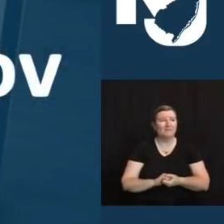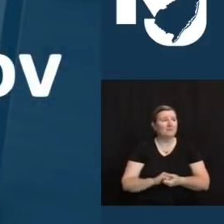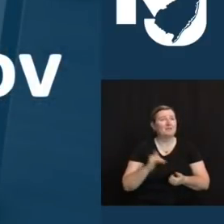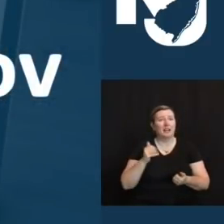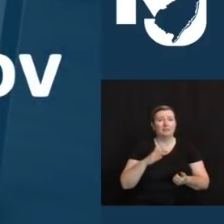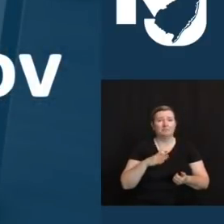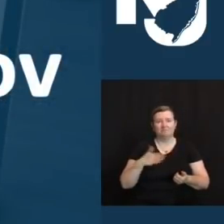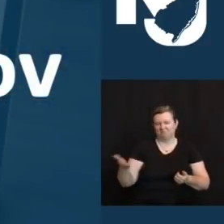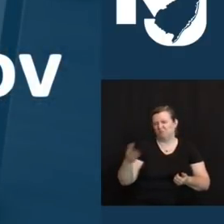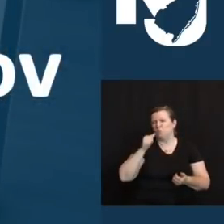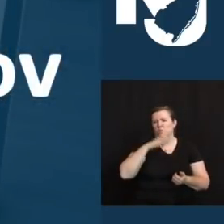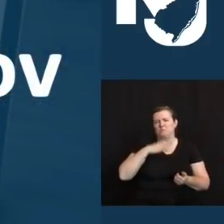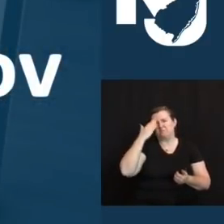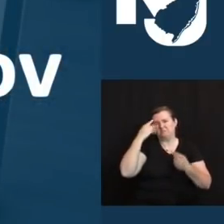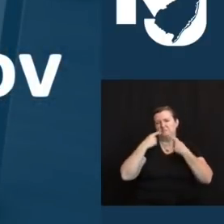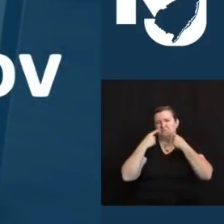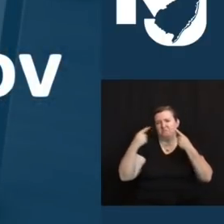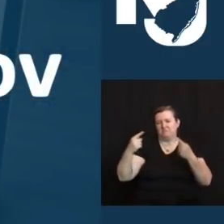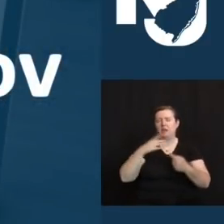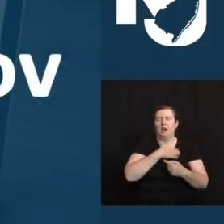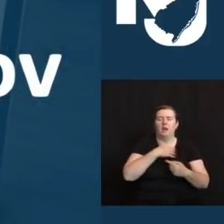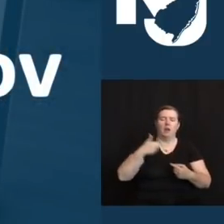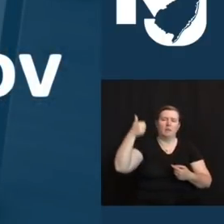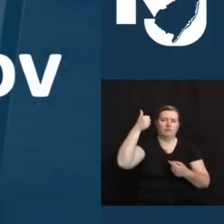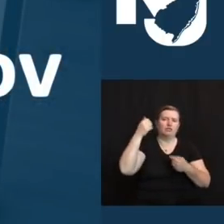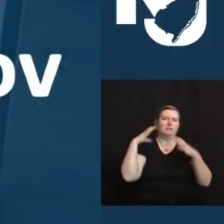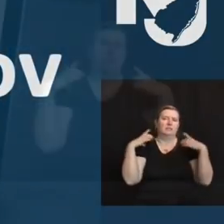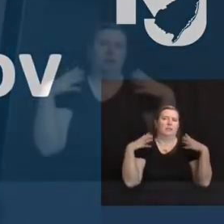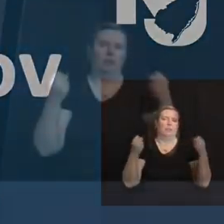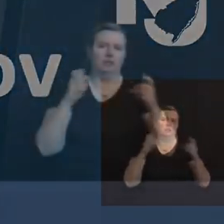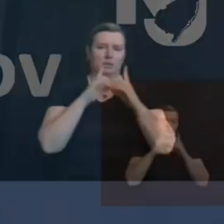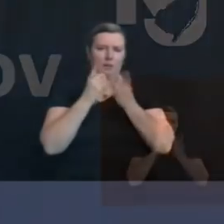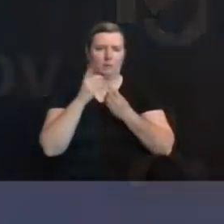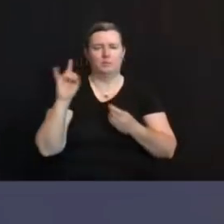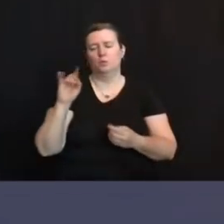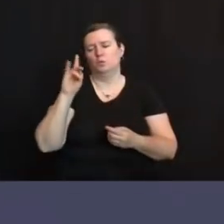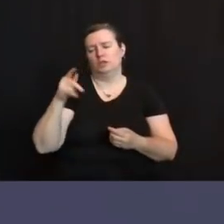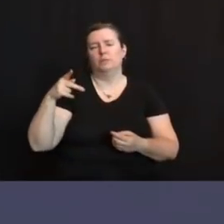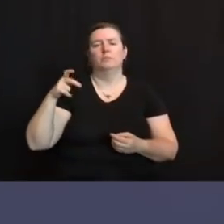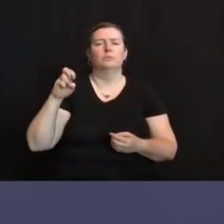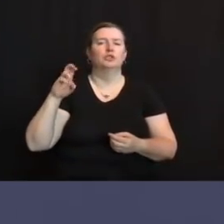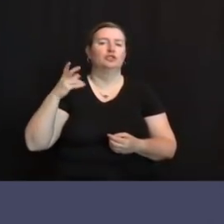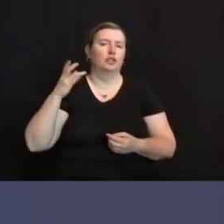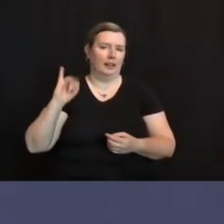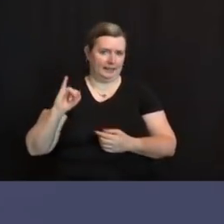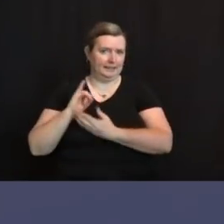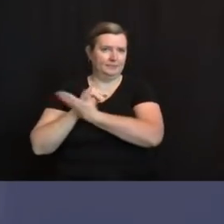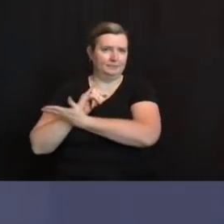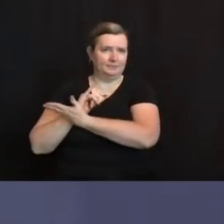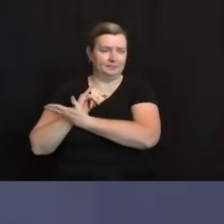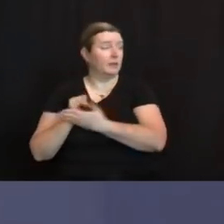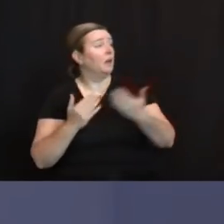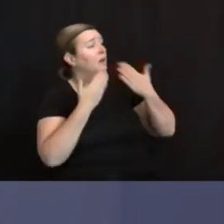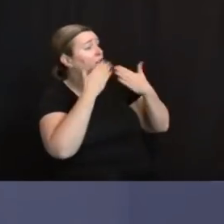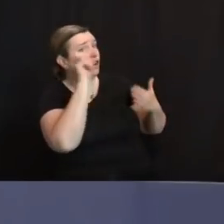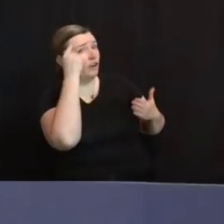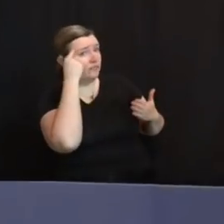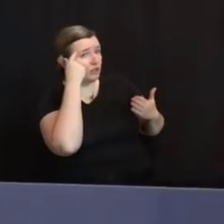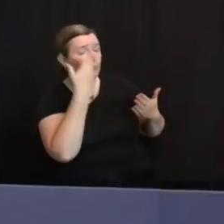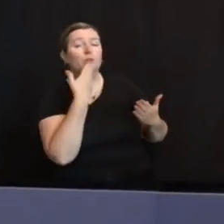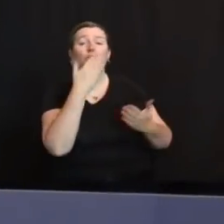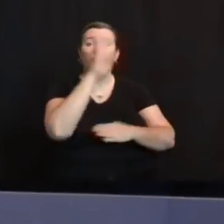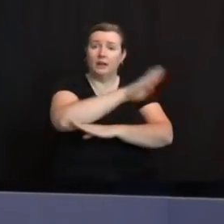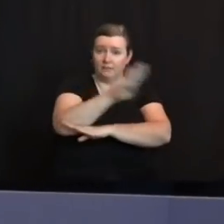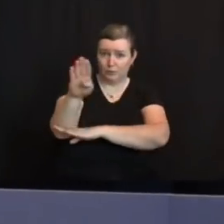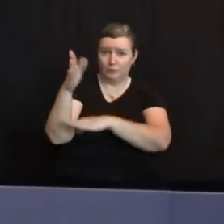no introduction, the Commissioner of the Department of Health, Judy Persichilli. Thank you, Governor, and good afternoon. This morning, I